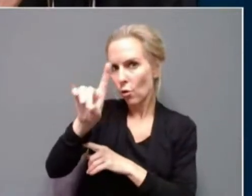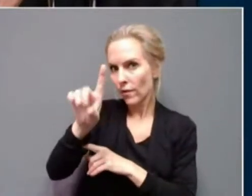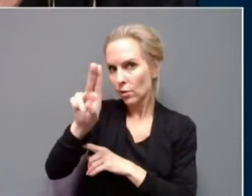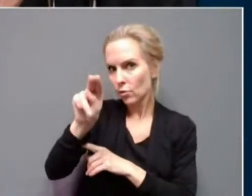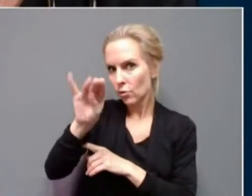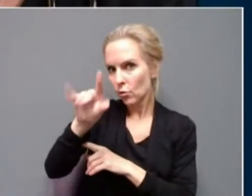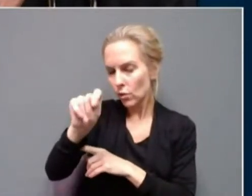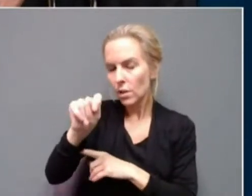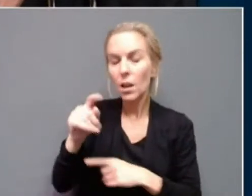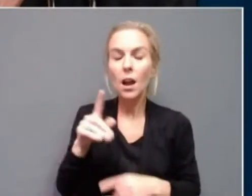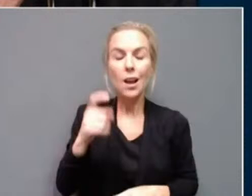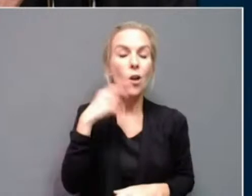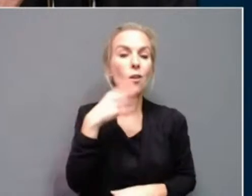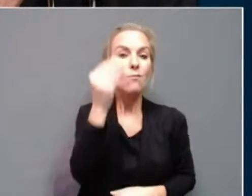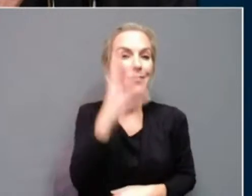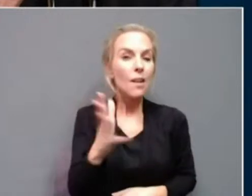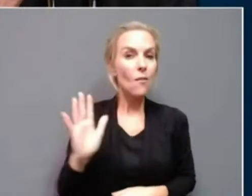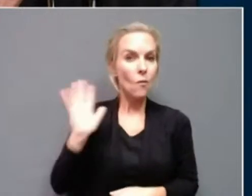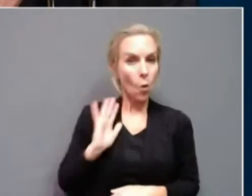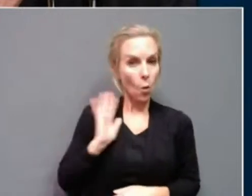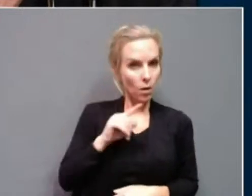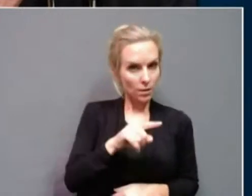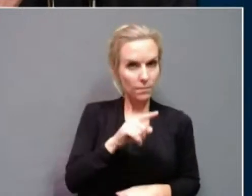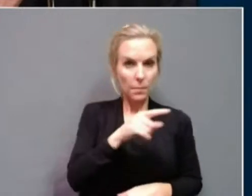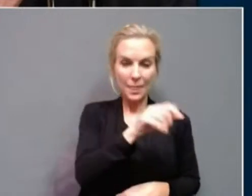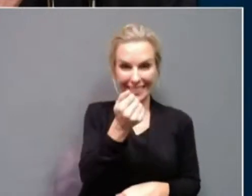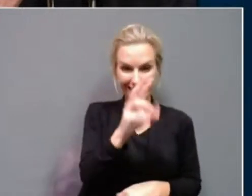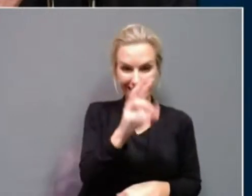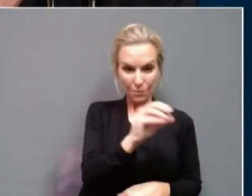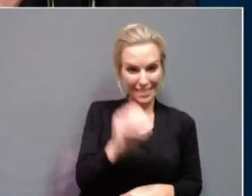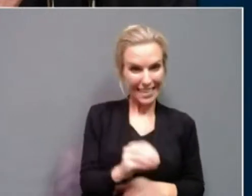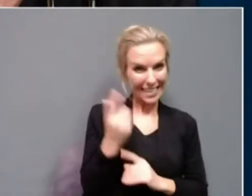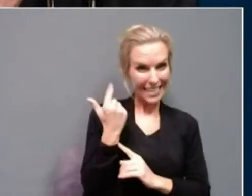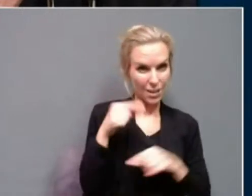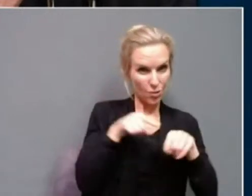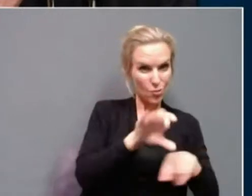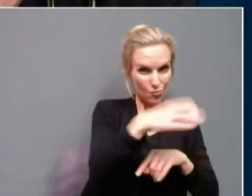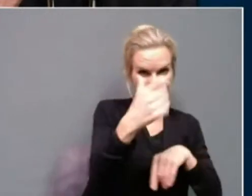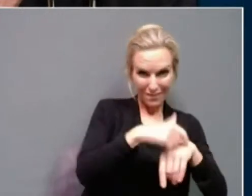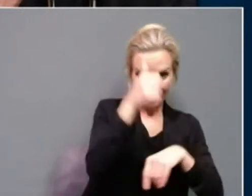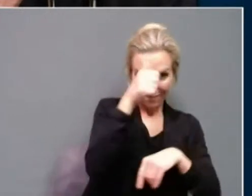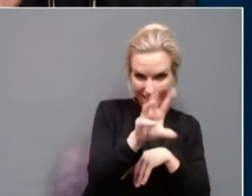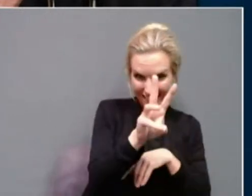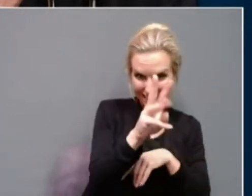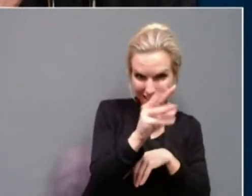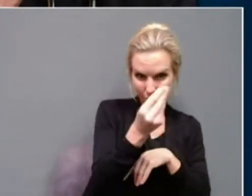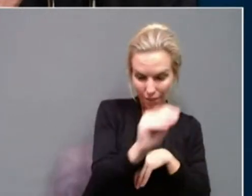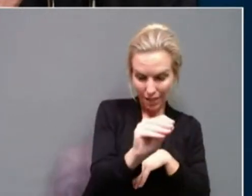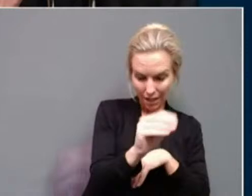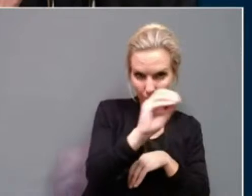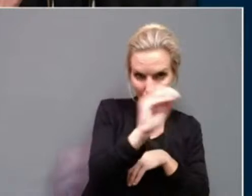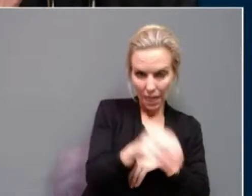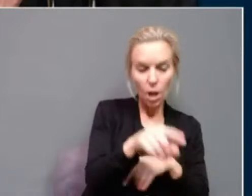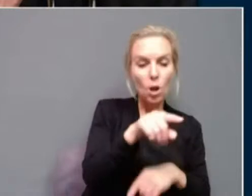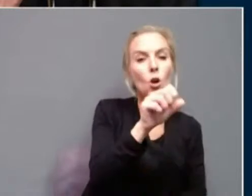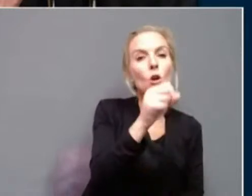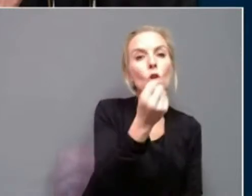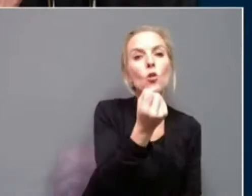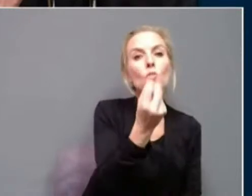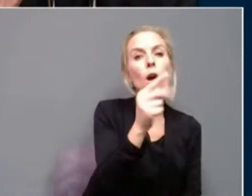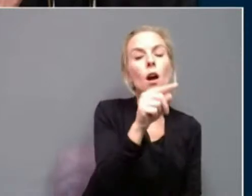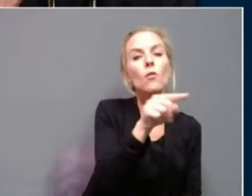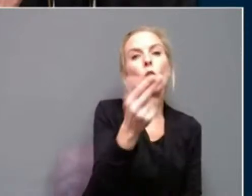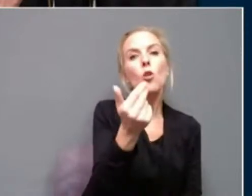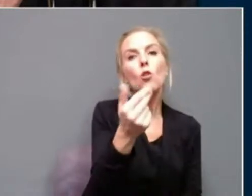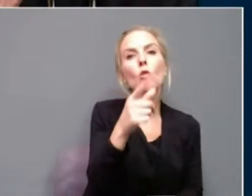told you that positivity rate was a max of 16%, about 12 to 13% of those were pediatric patients, being defined